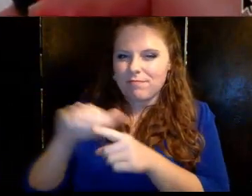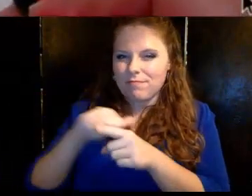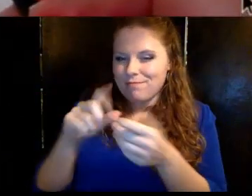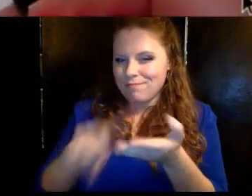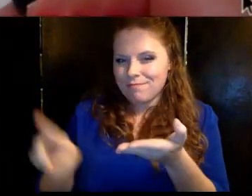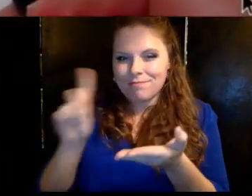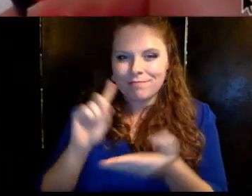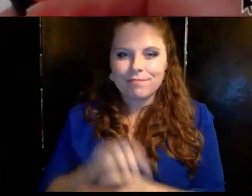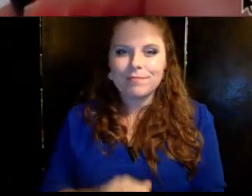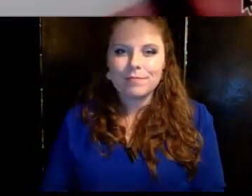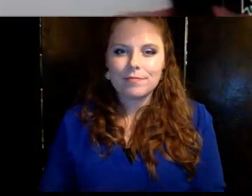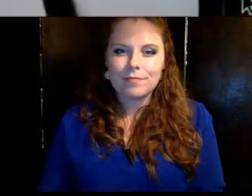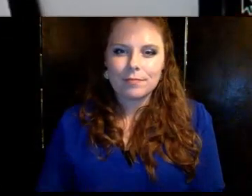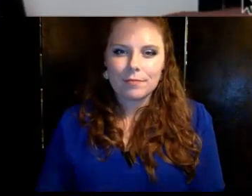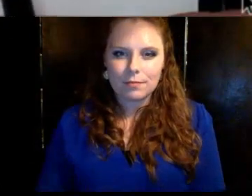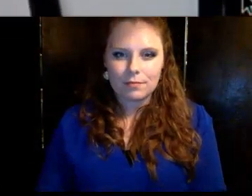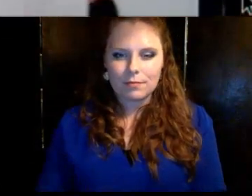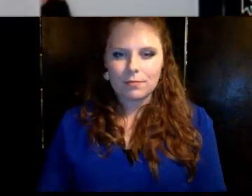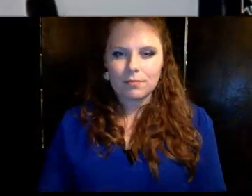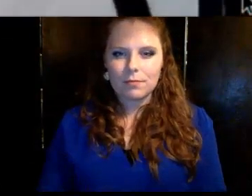last week.